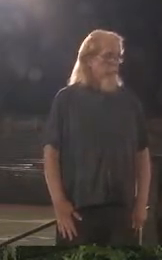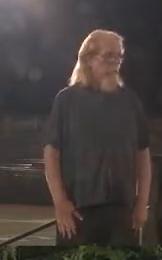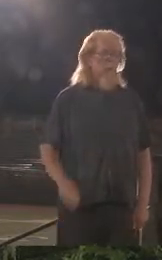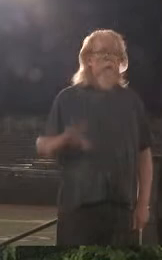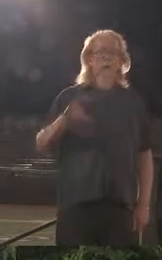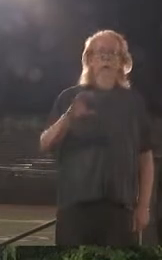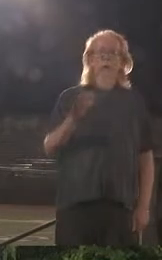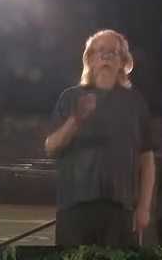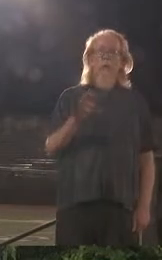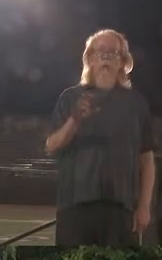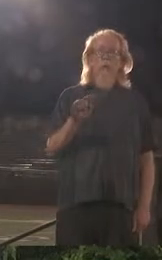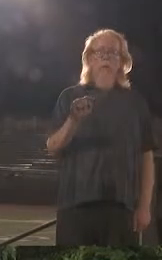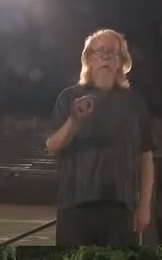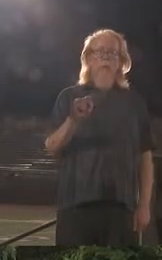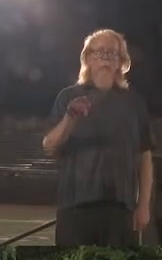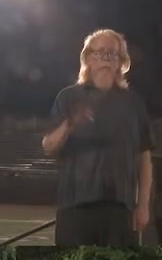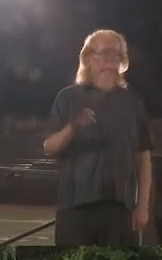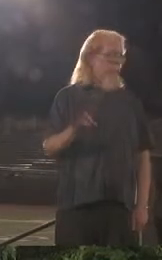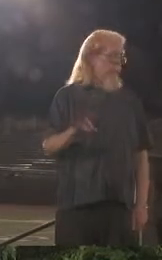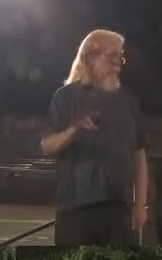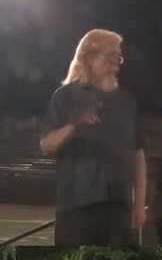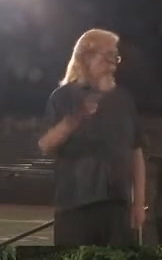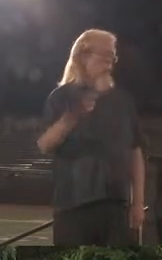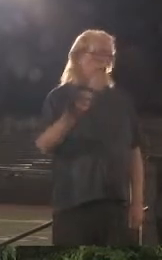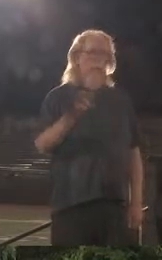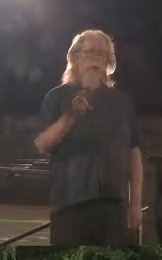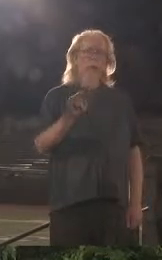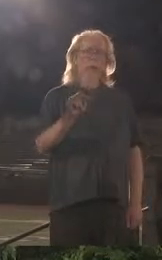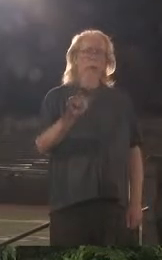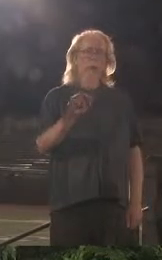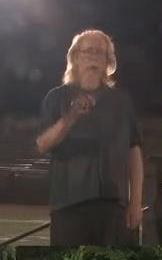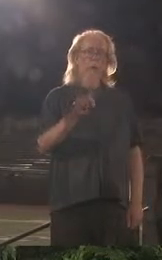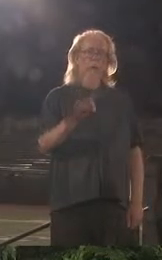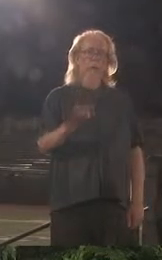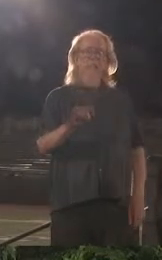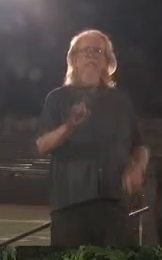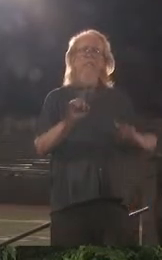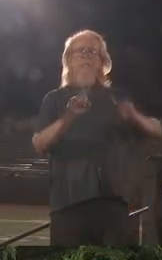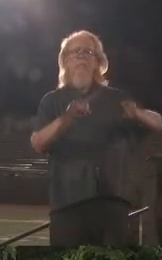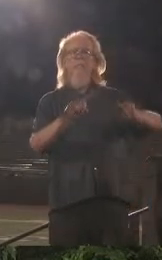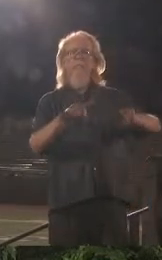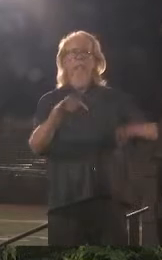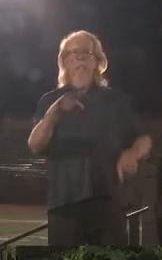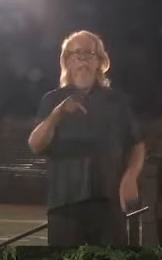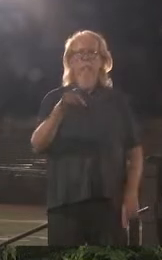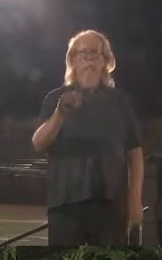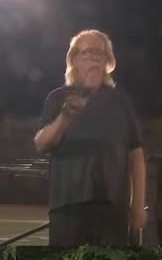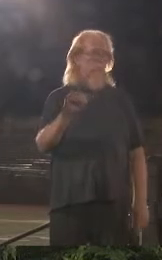Christopher Luis Hernandez will be attending Palo Alto College.